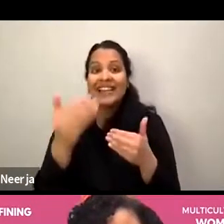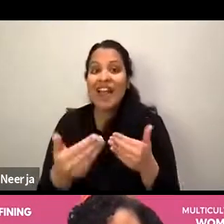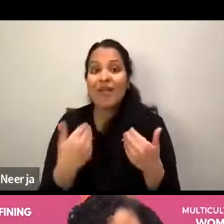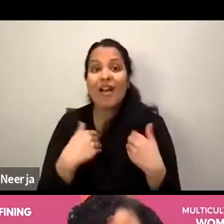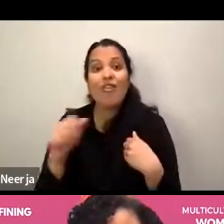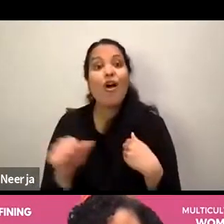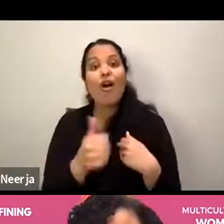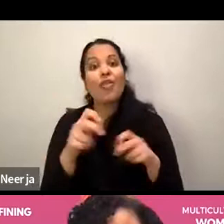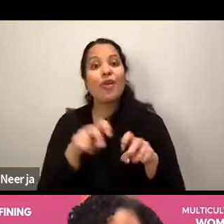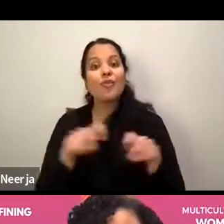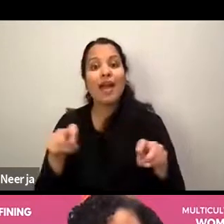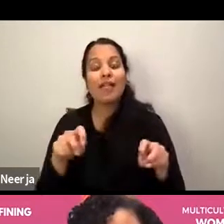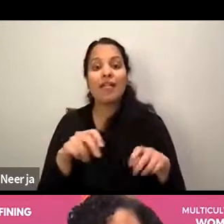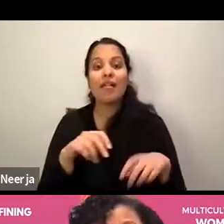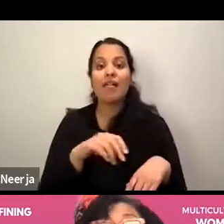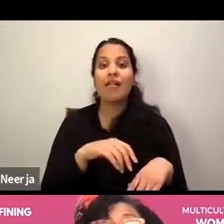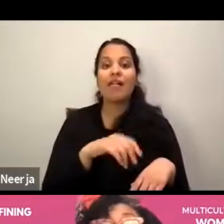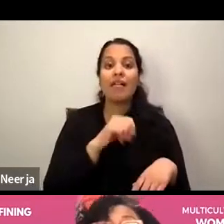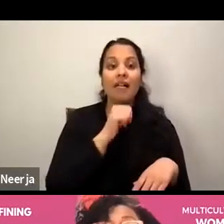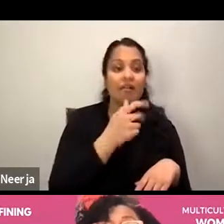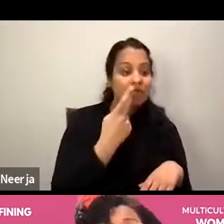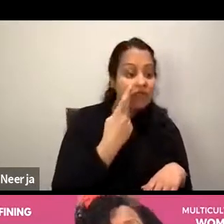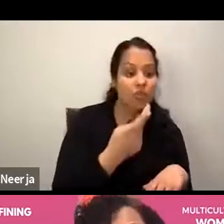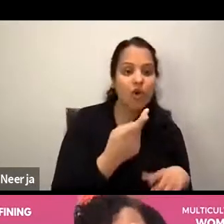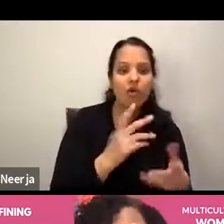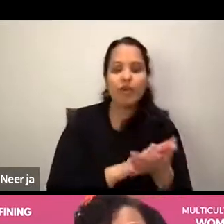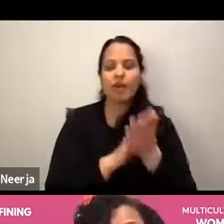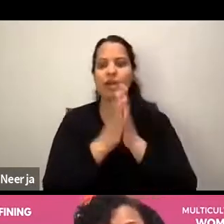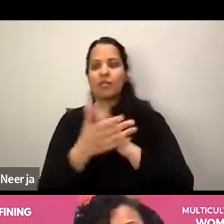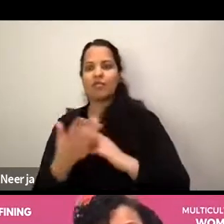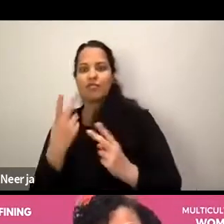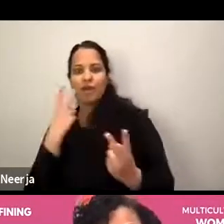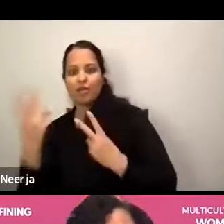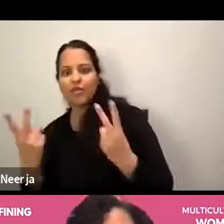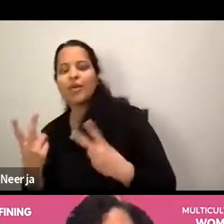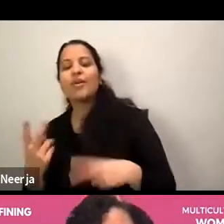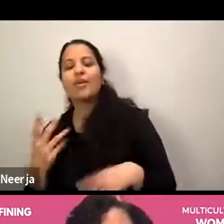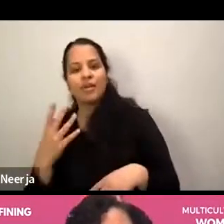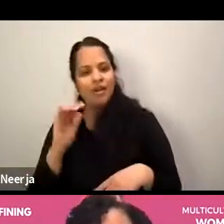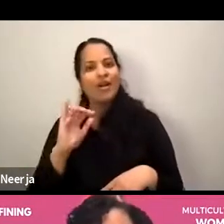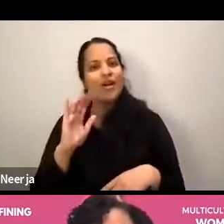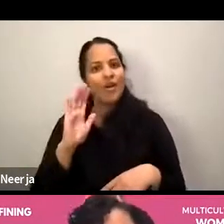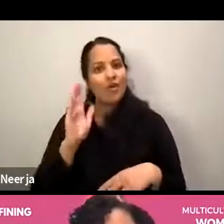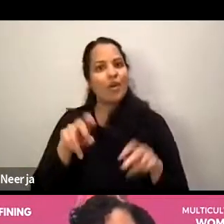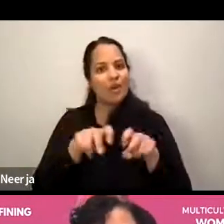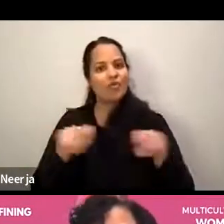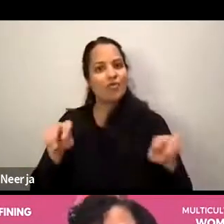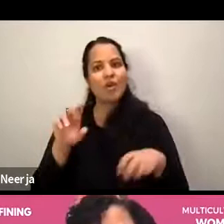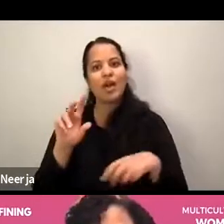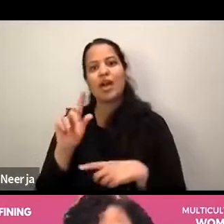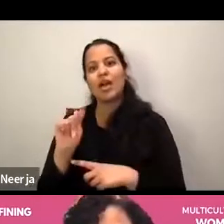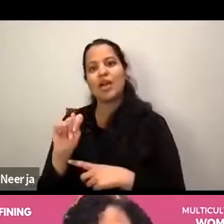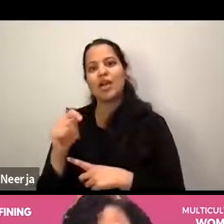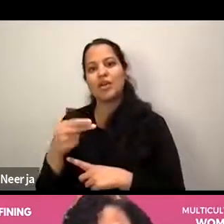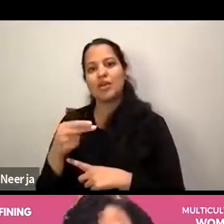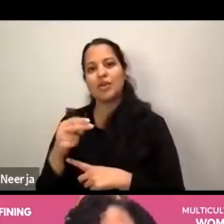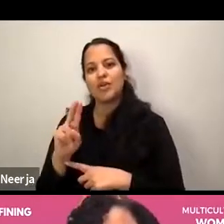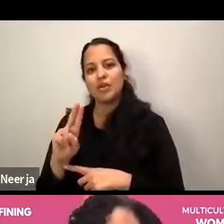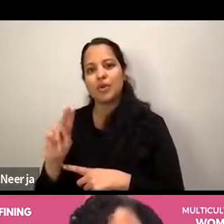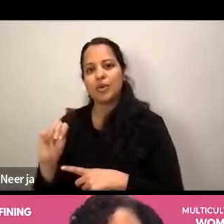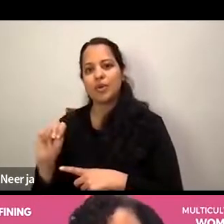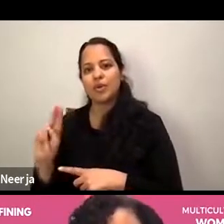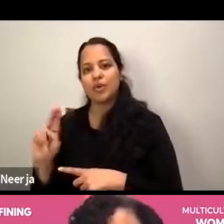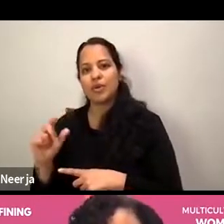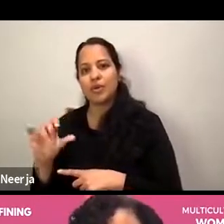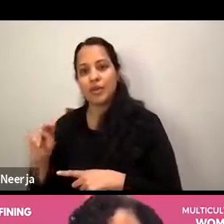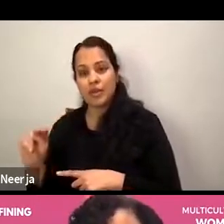to Visible, coming up. It's going to be moderated by Tu Nguyen. And we are very excited to go to that next segment. But before